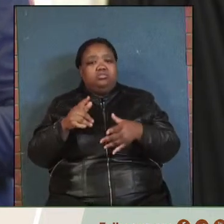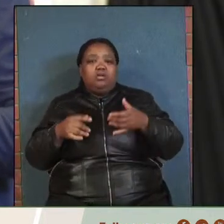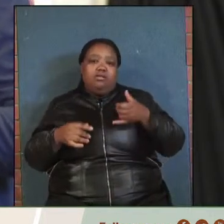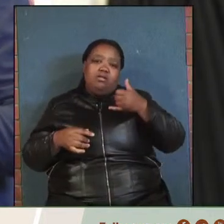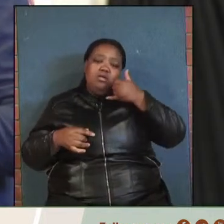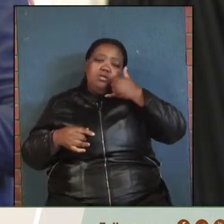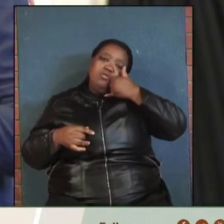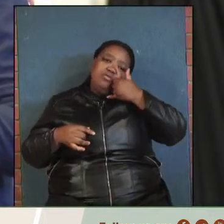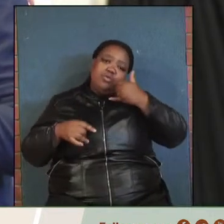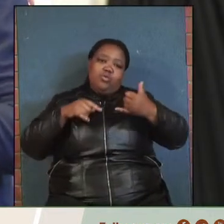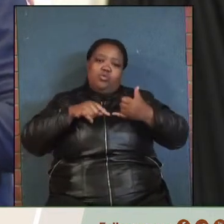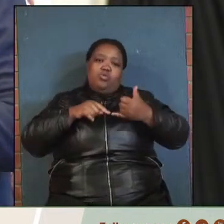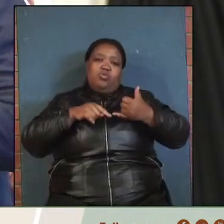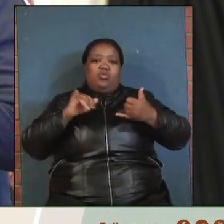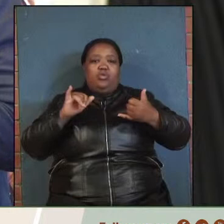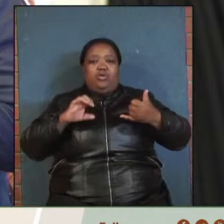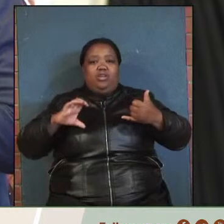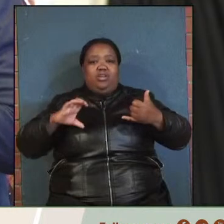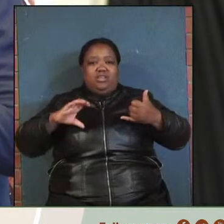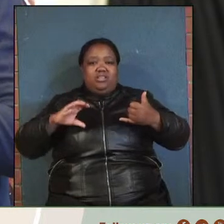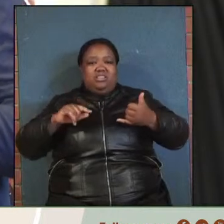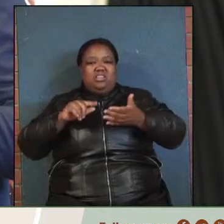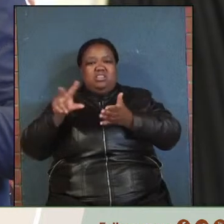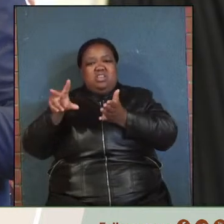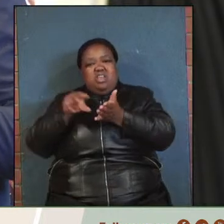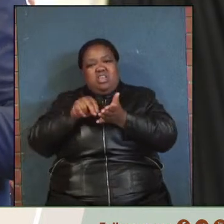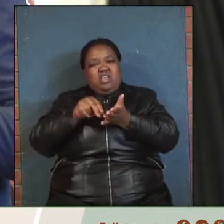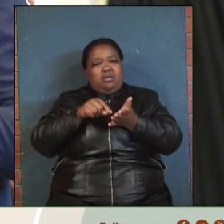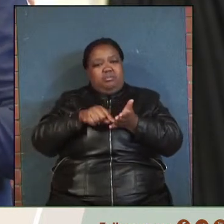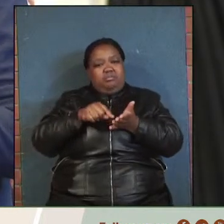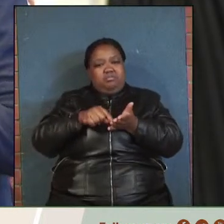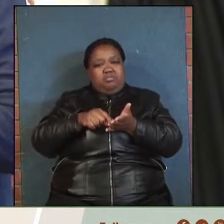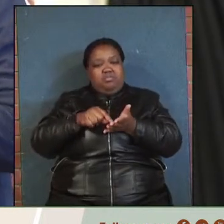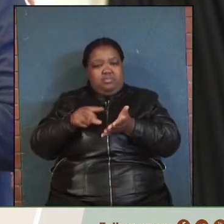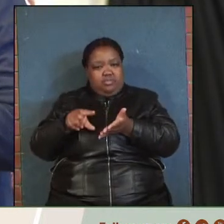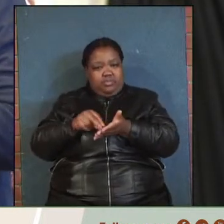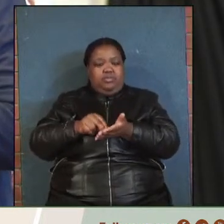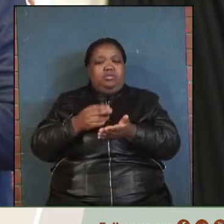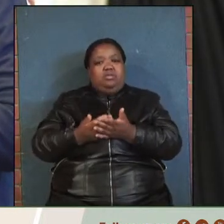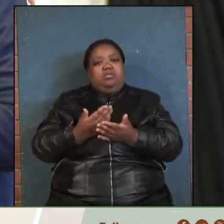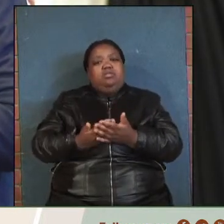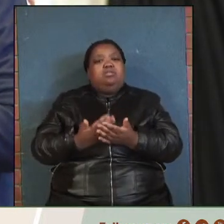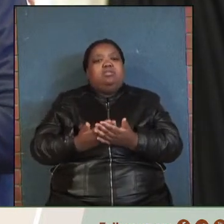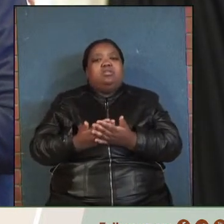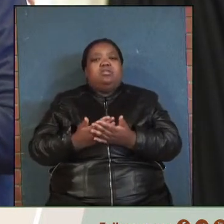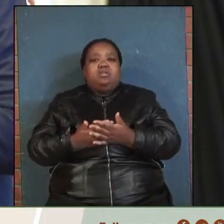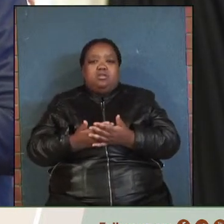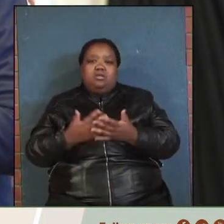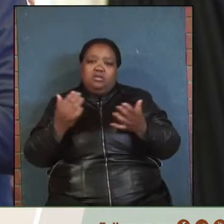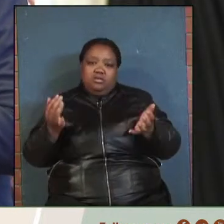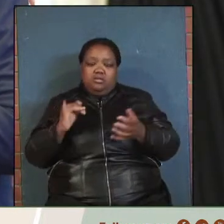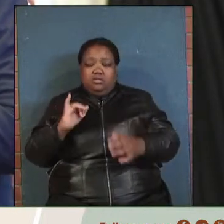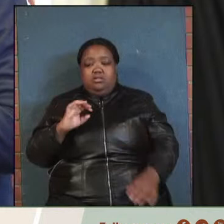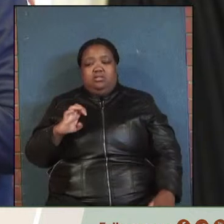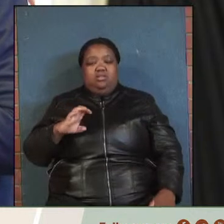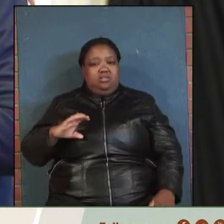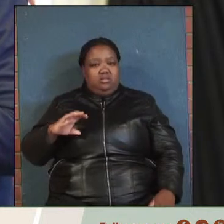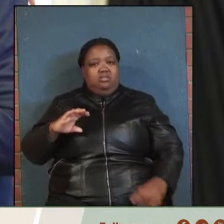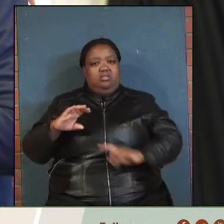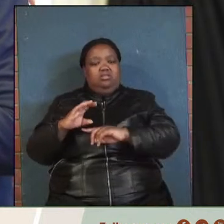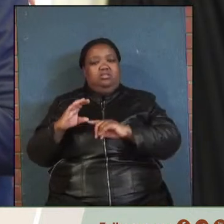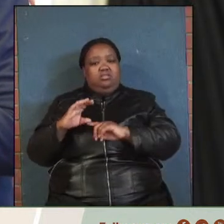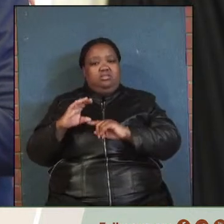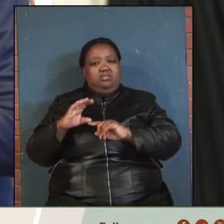How beautiful is that? The smartphone is, the IEC application is highly interactive, but you can use it as